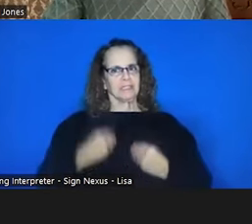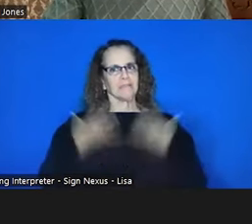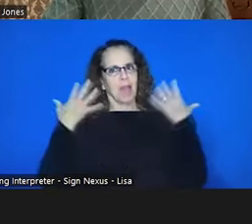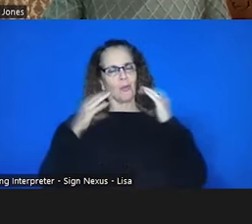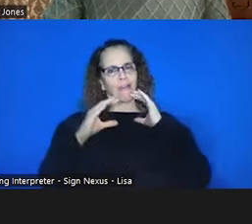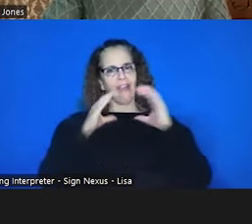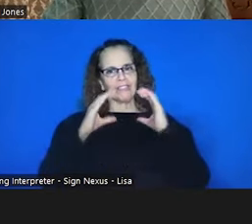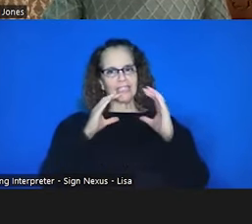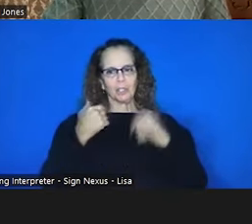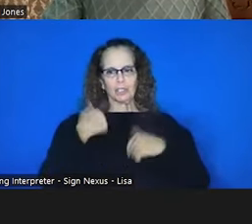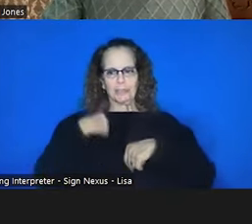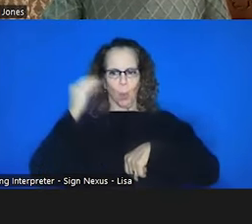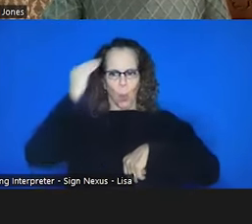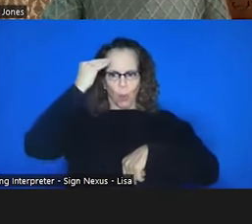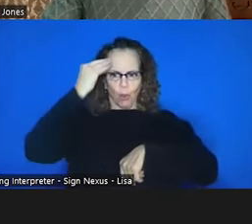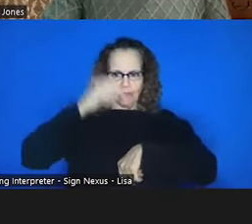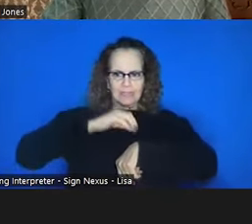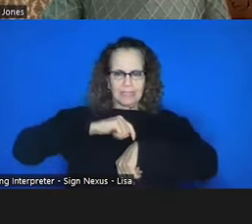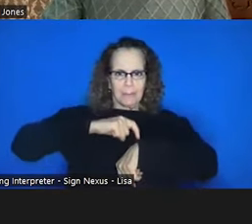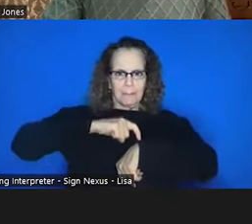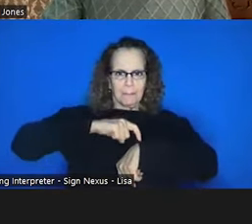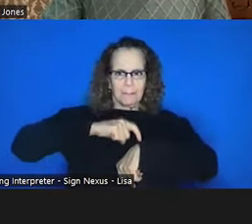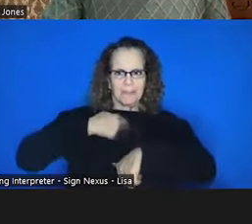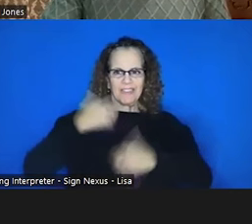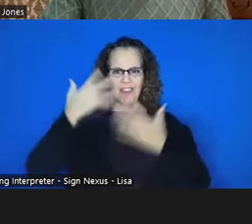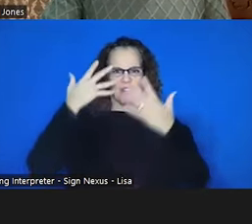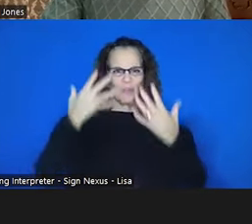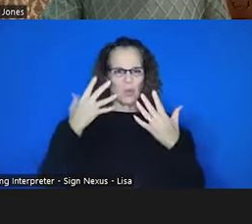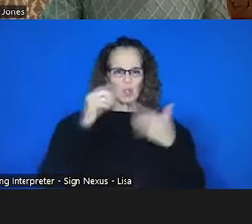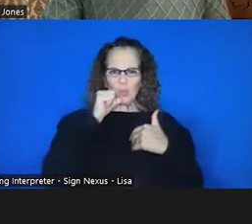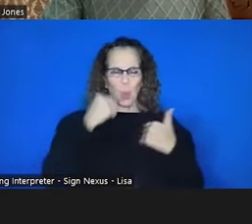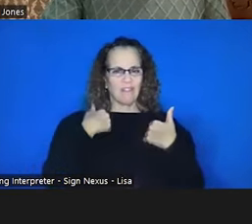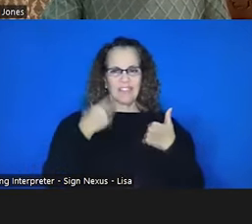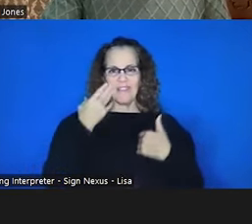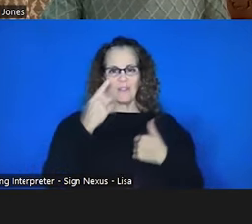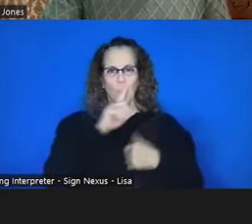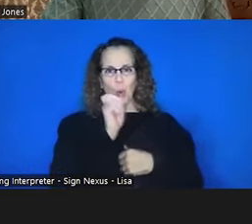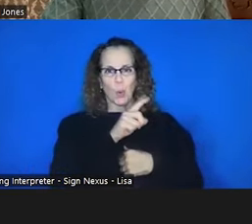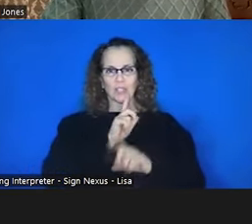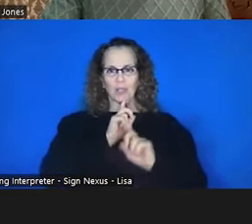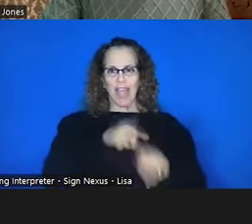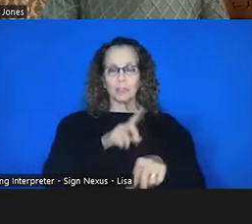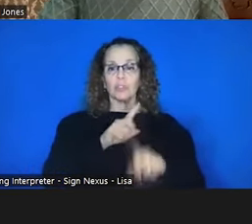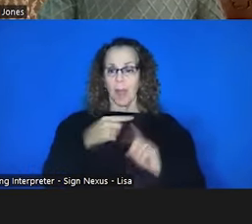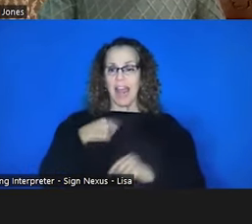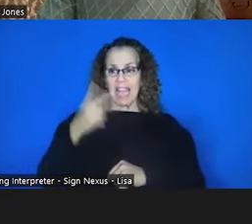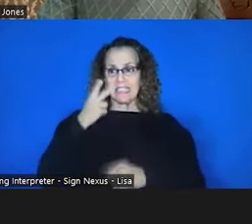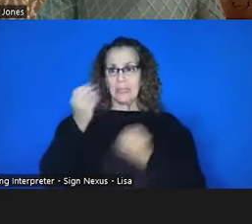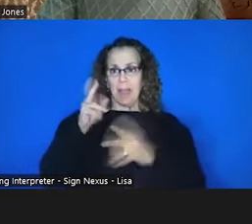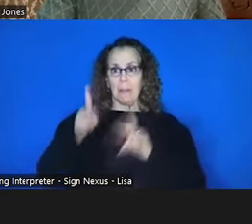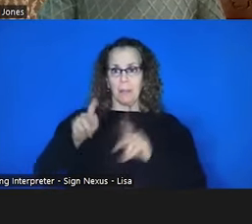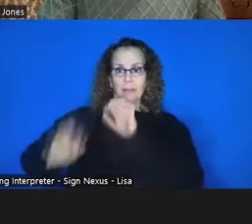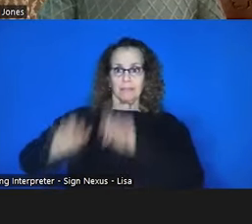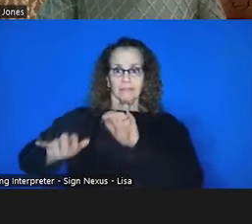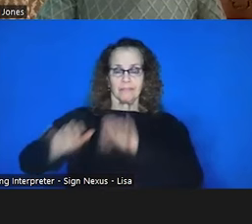very mindful of time, and unfortunately, I don't think that we have time to do Q&A, but I see a lot of people have been putting their questions in the chat and